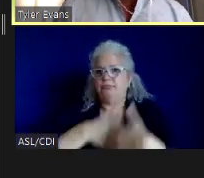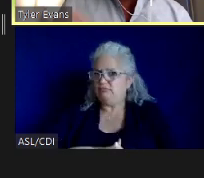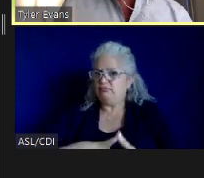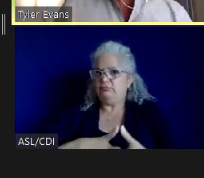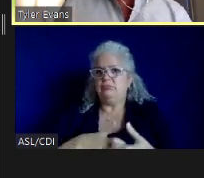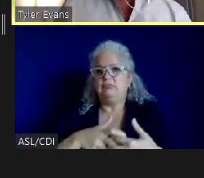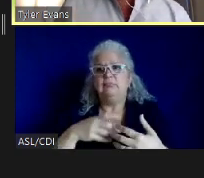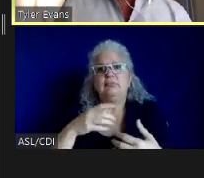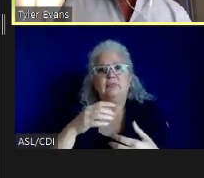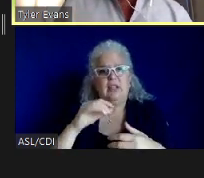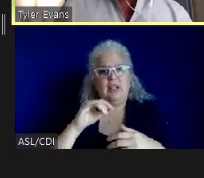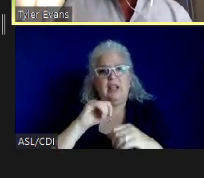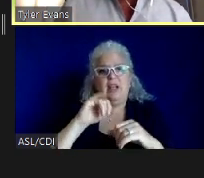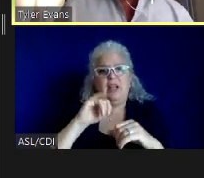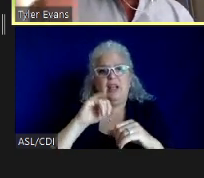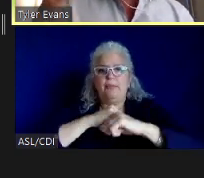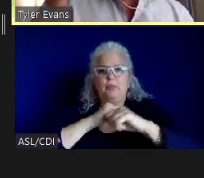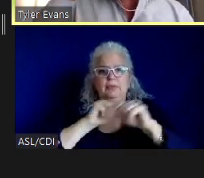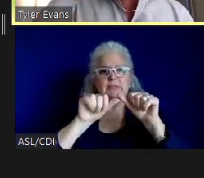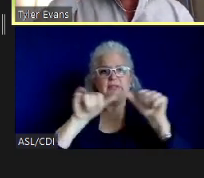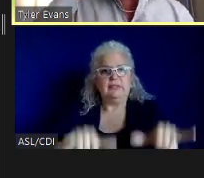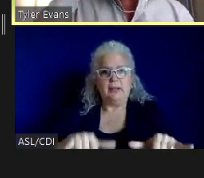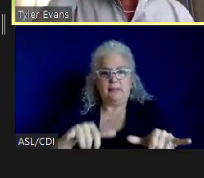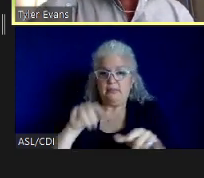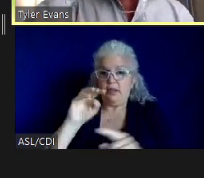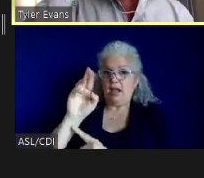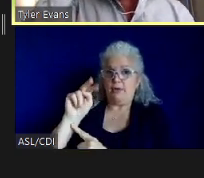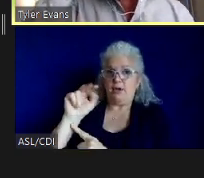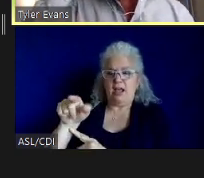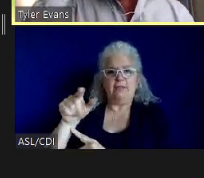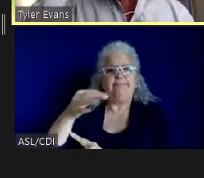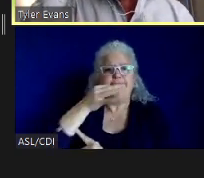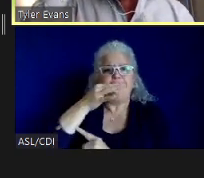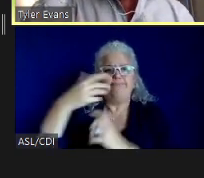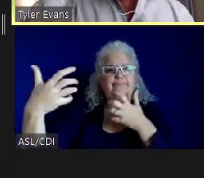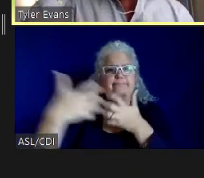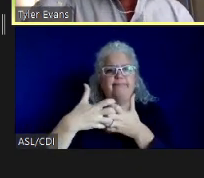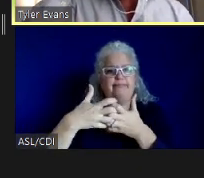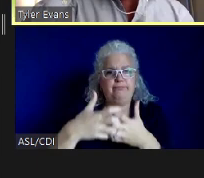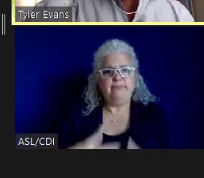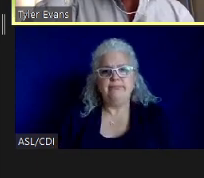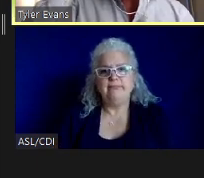So how do the vaccines get to me, right? And a lot of folks are asking that question. Next slide.